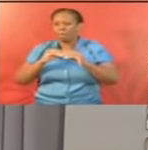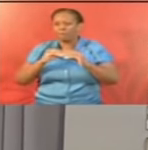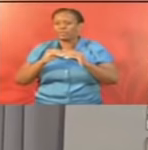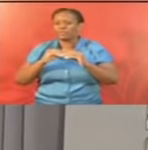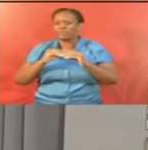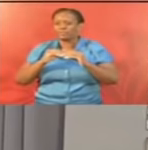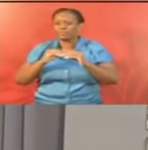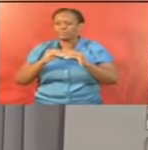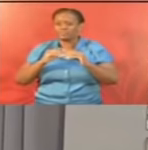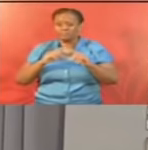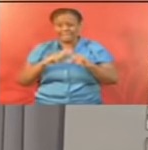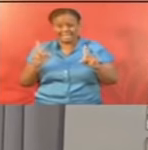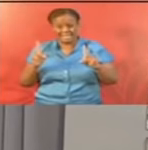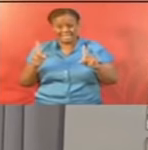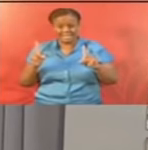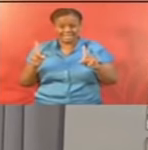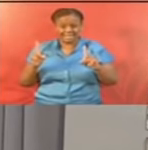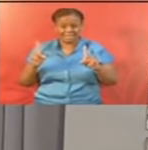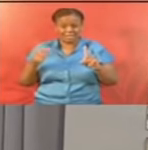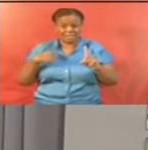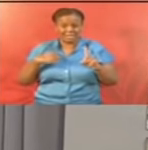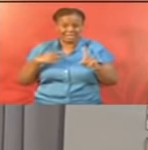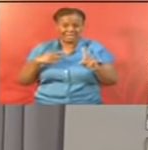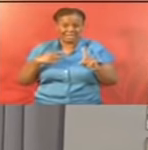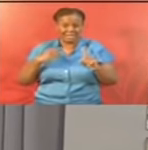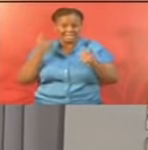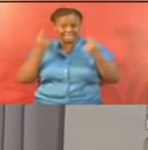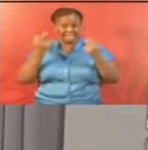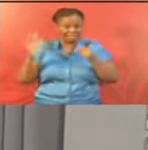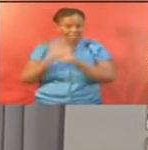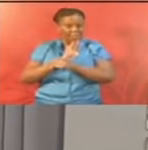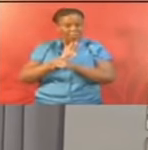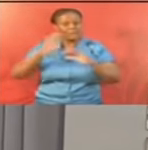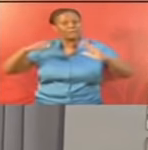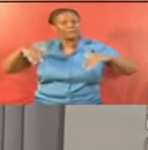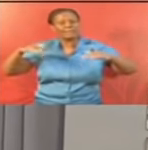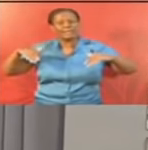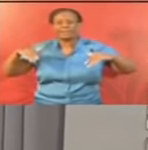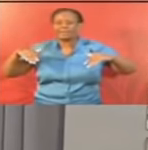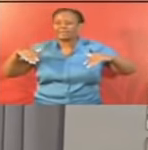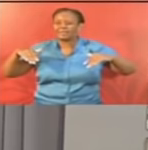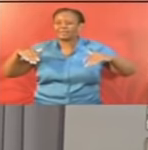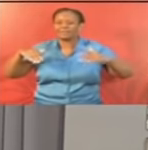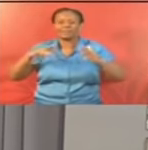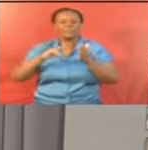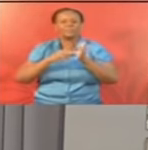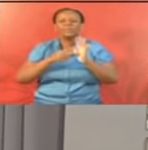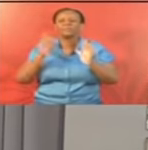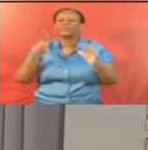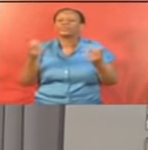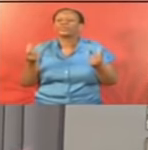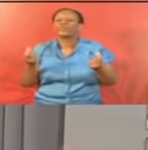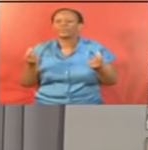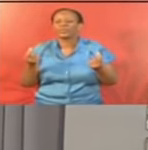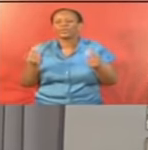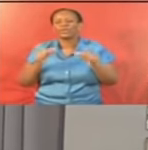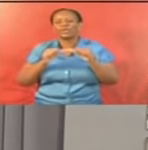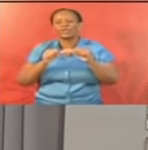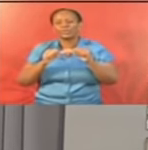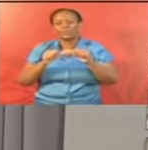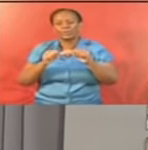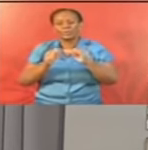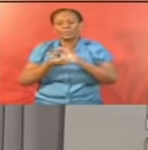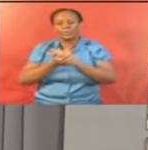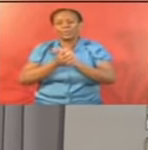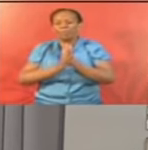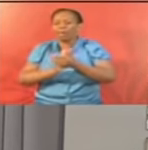must do the common sense public health measures, which we have been extolling the virtues